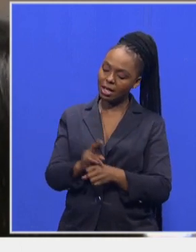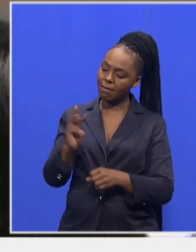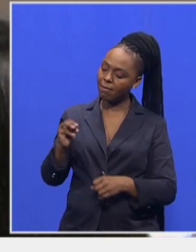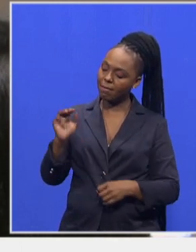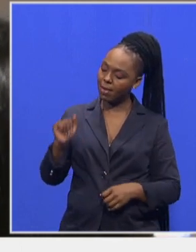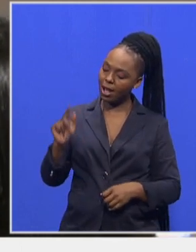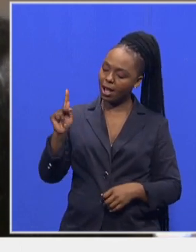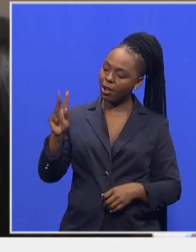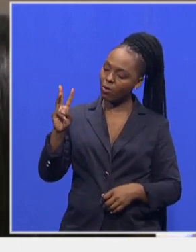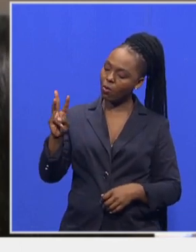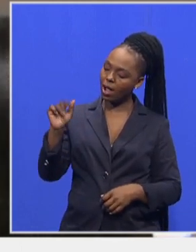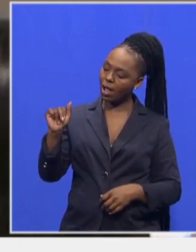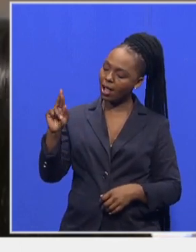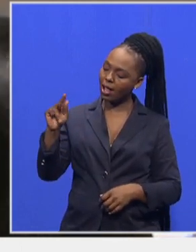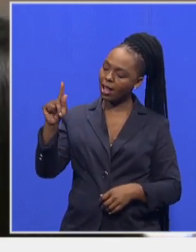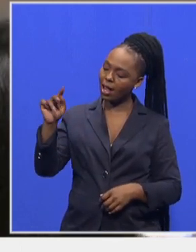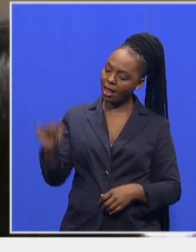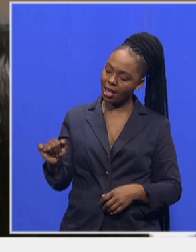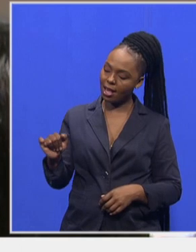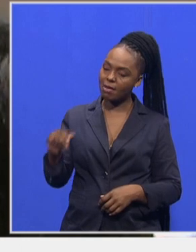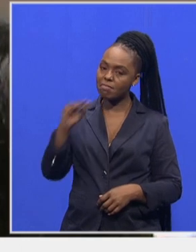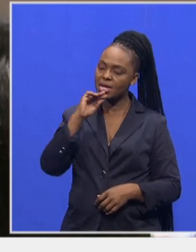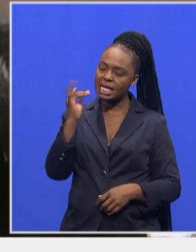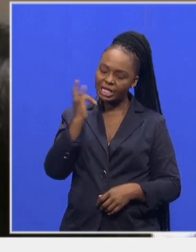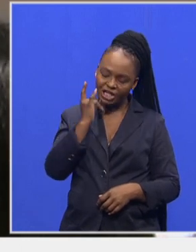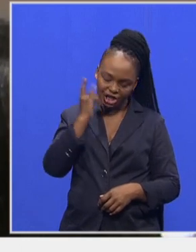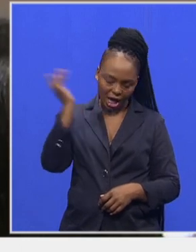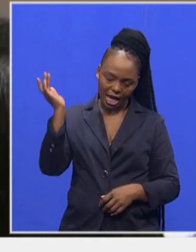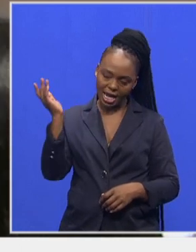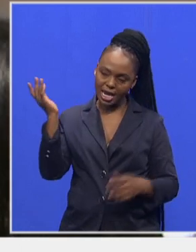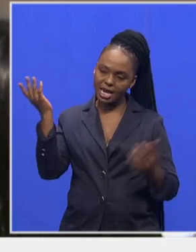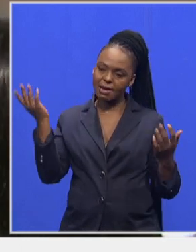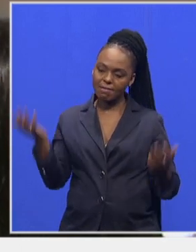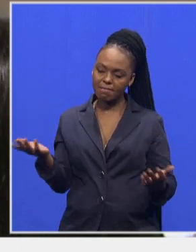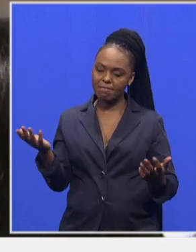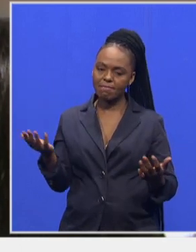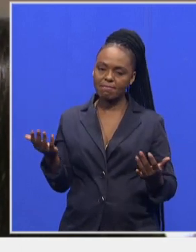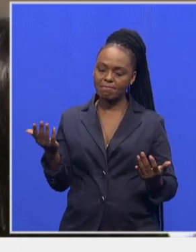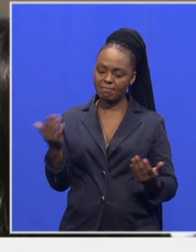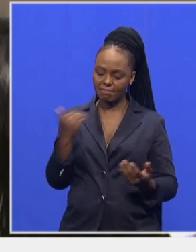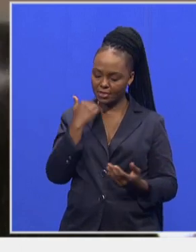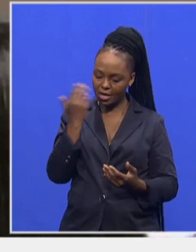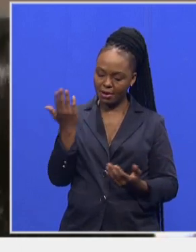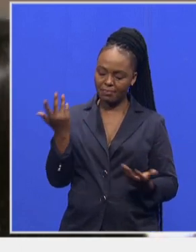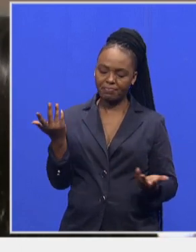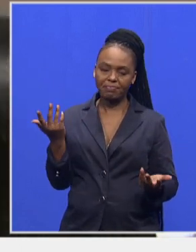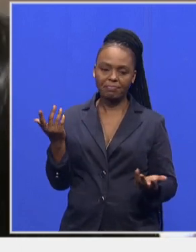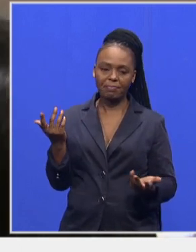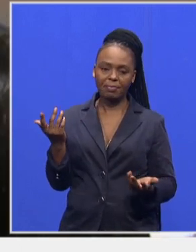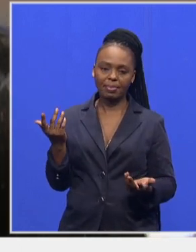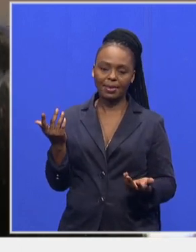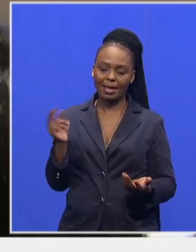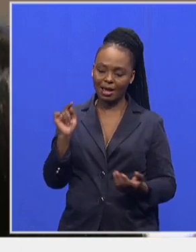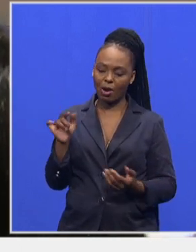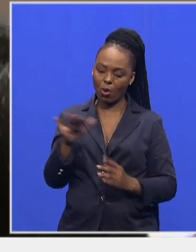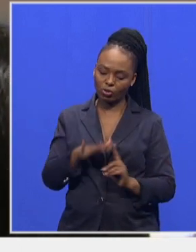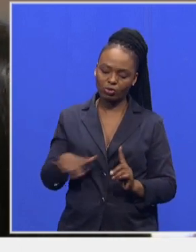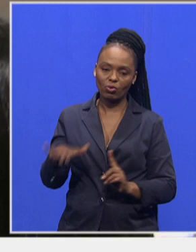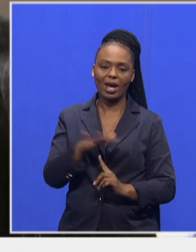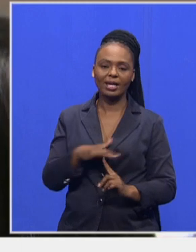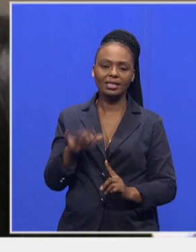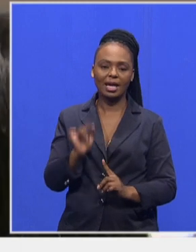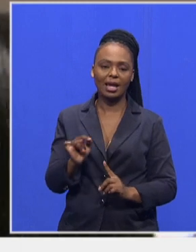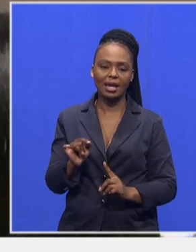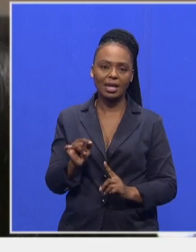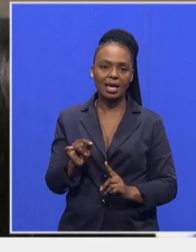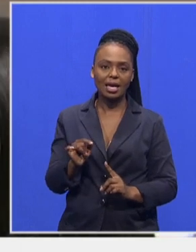and just how shameful that whole situation was, and how it actually left the city